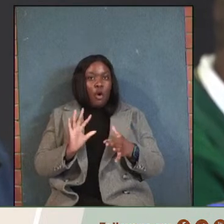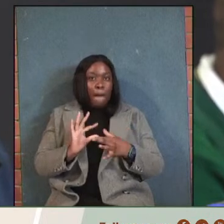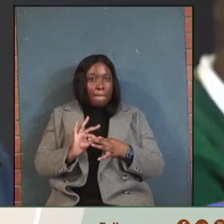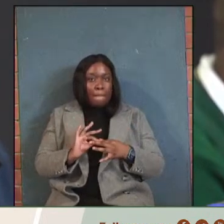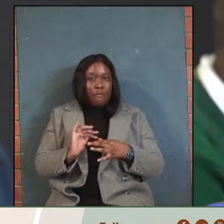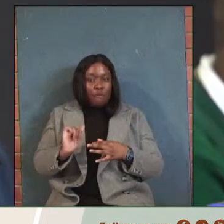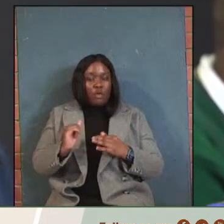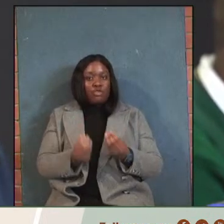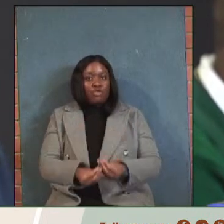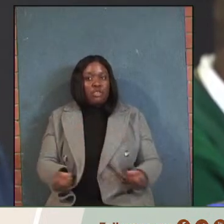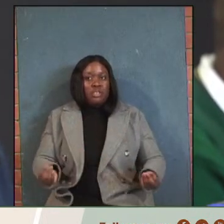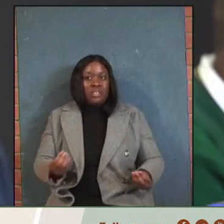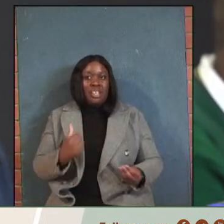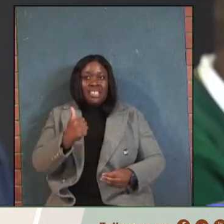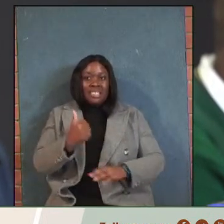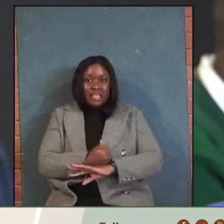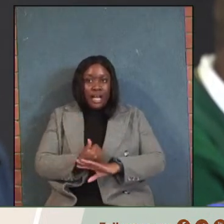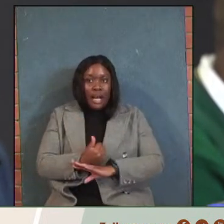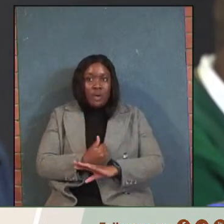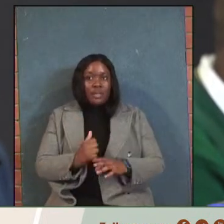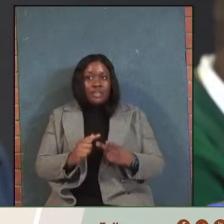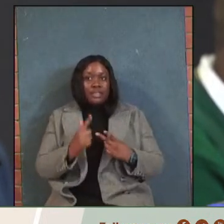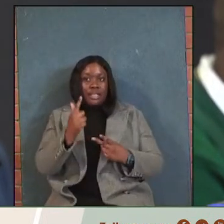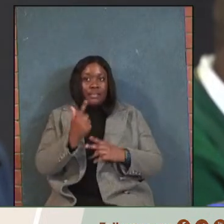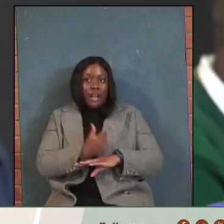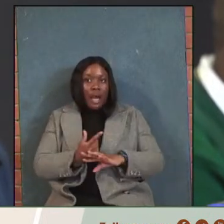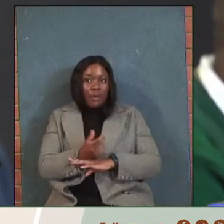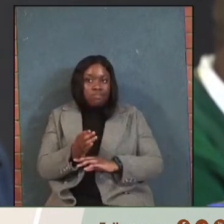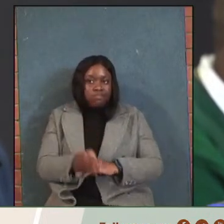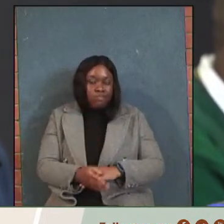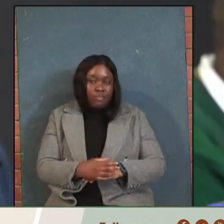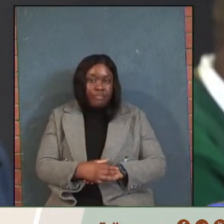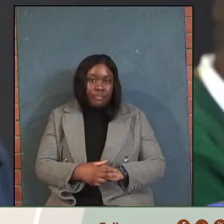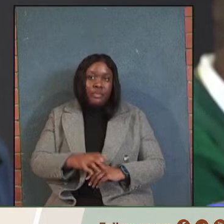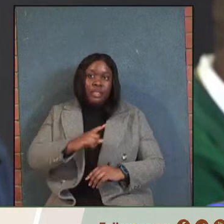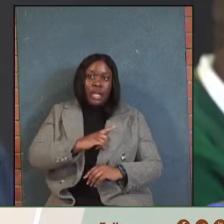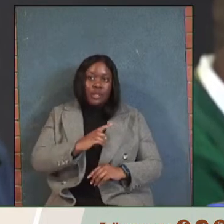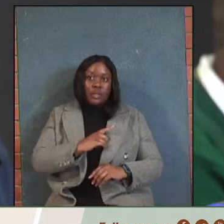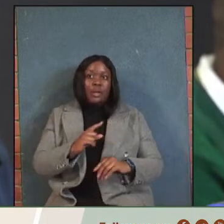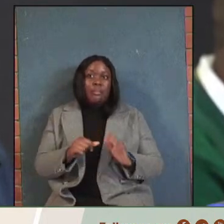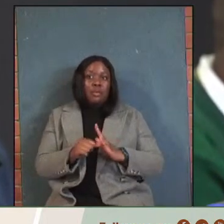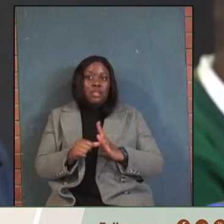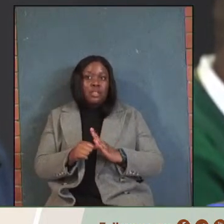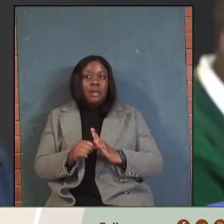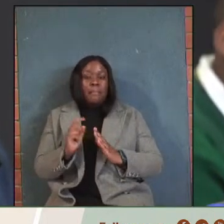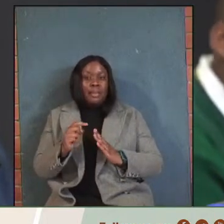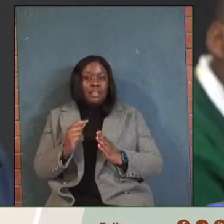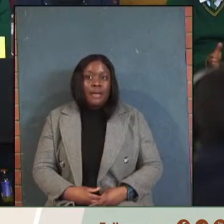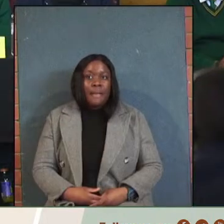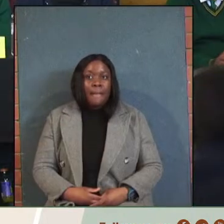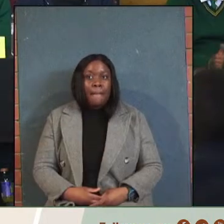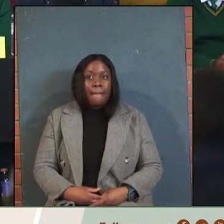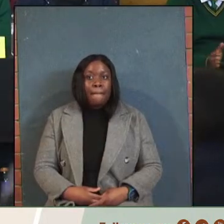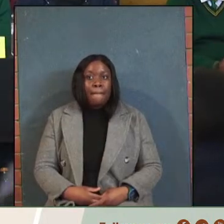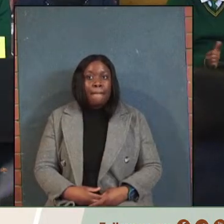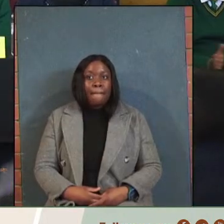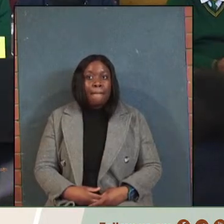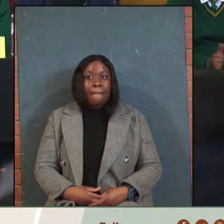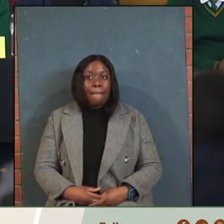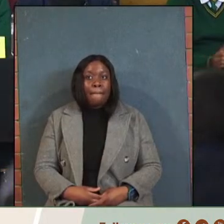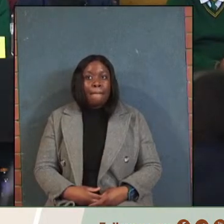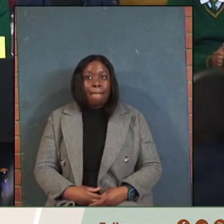is why having an aftercare located on the school premises is a good idea. And with that being said, ladies and gentlemen, I thank you.